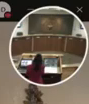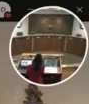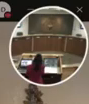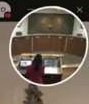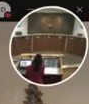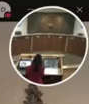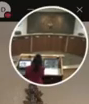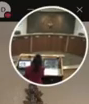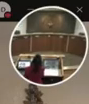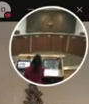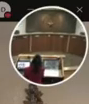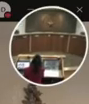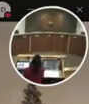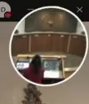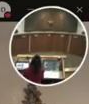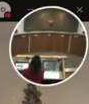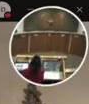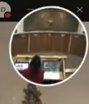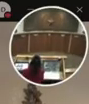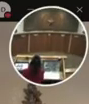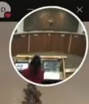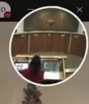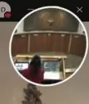Representative Anello?